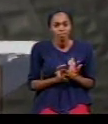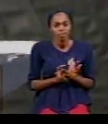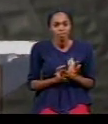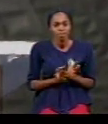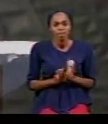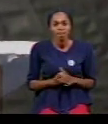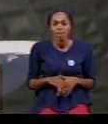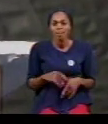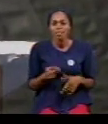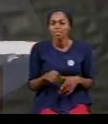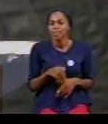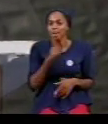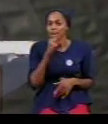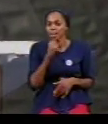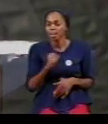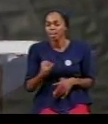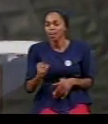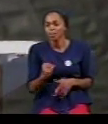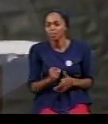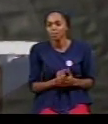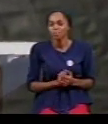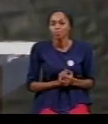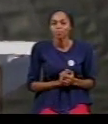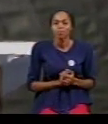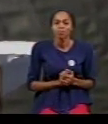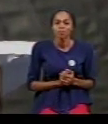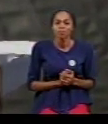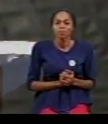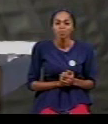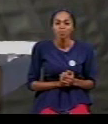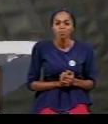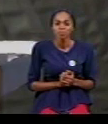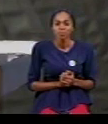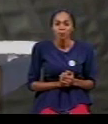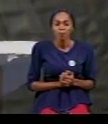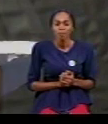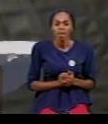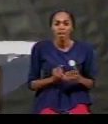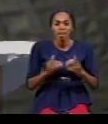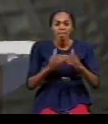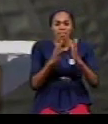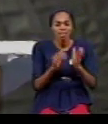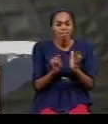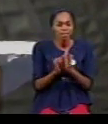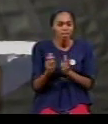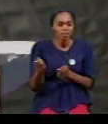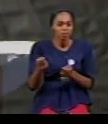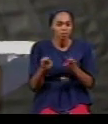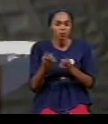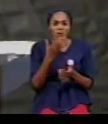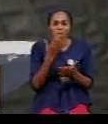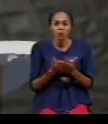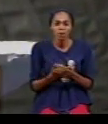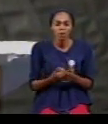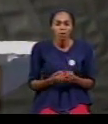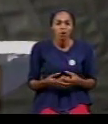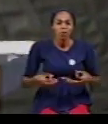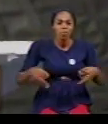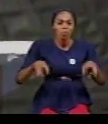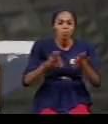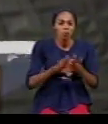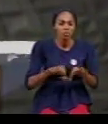well worthy of double honor, especially those who labor in the